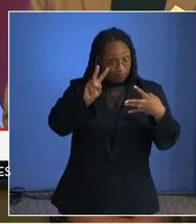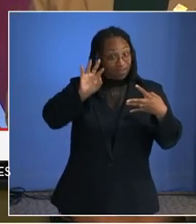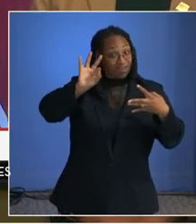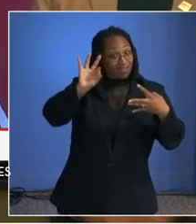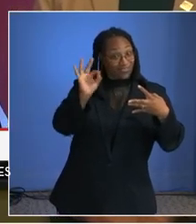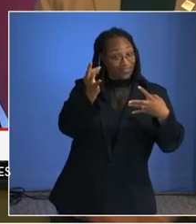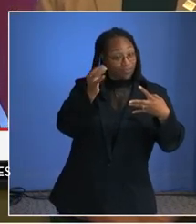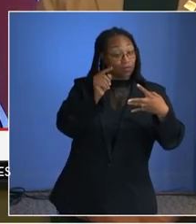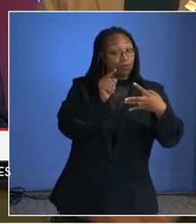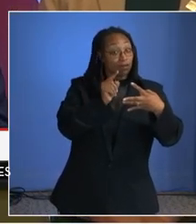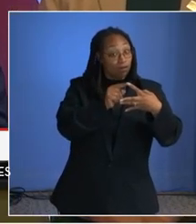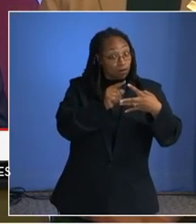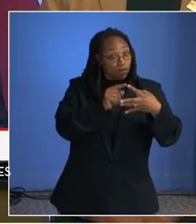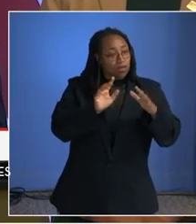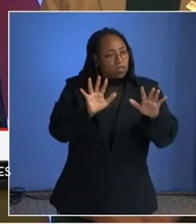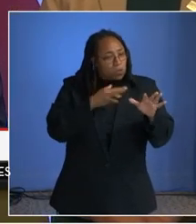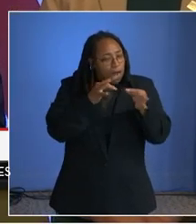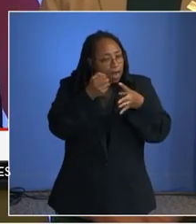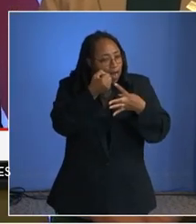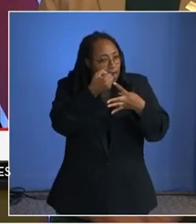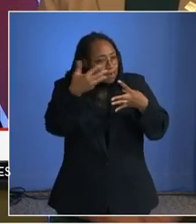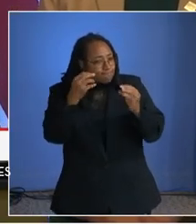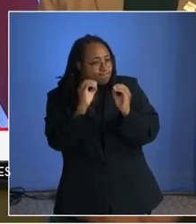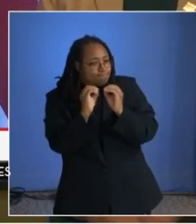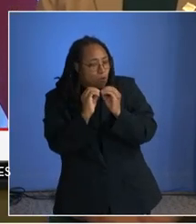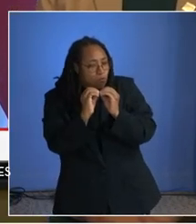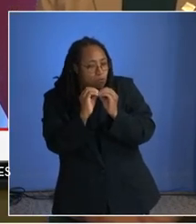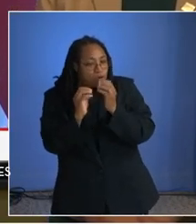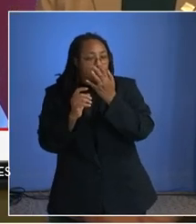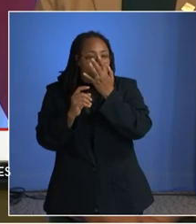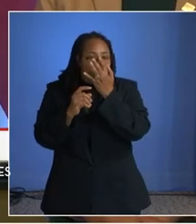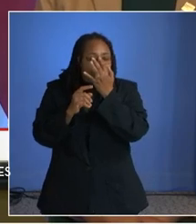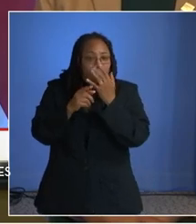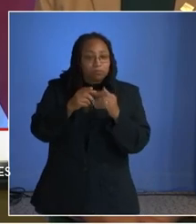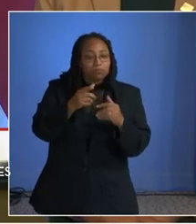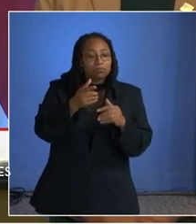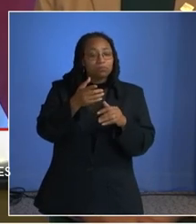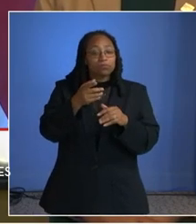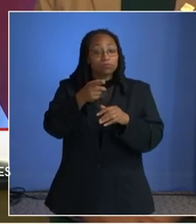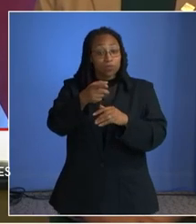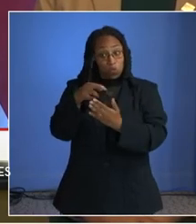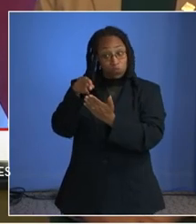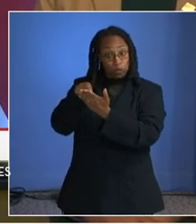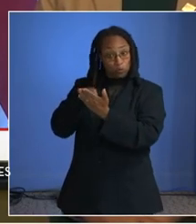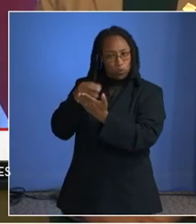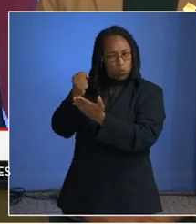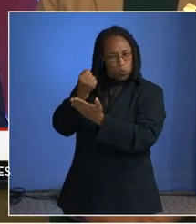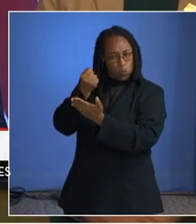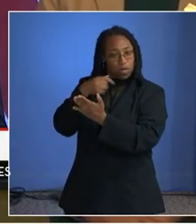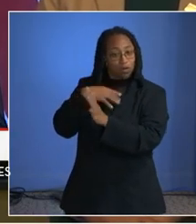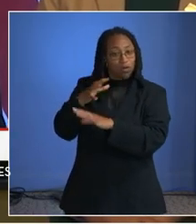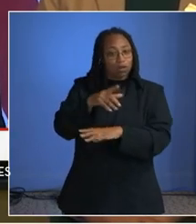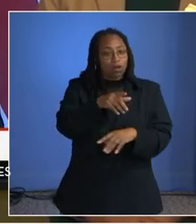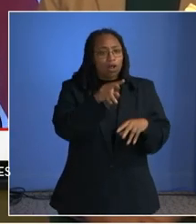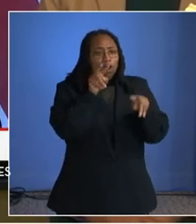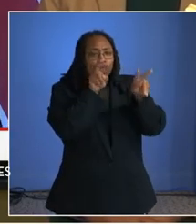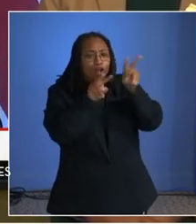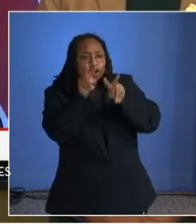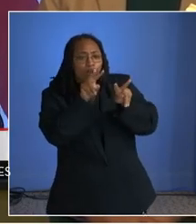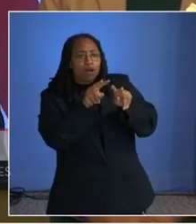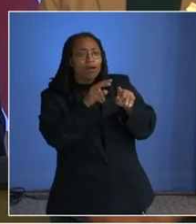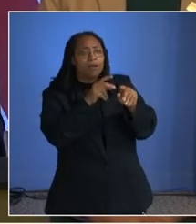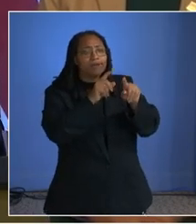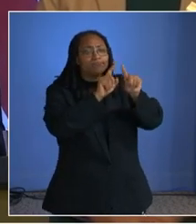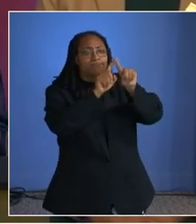actual opening of registration, you'll be able to see a full listing of the positions that are available for that